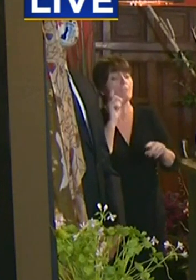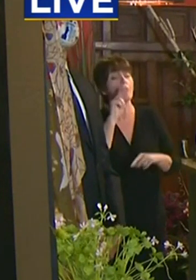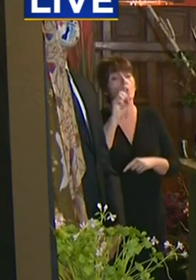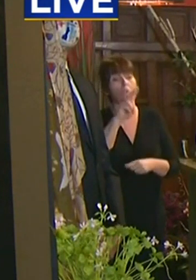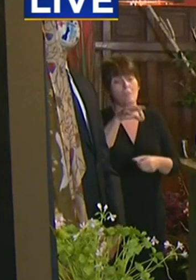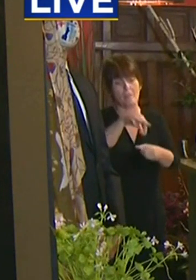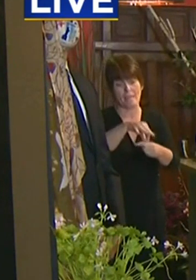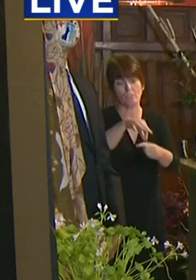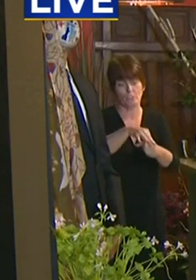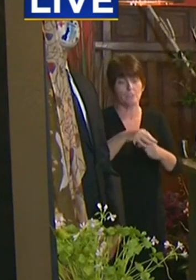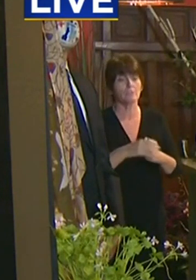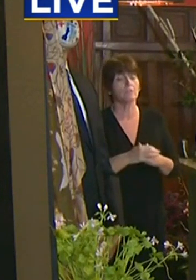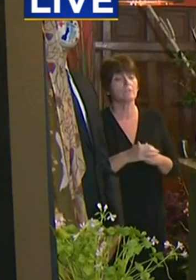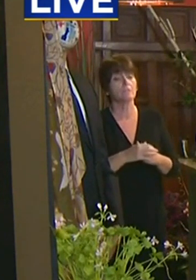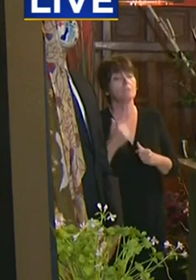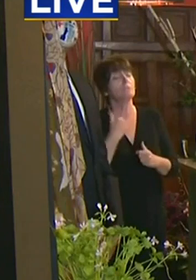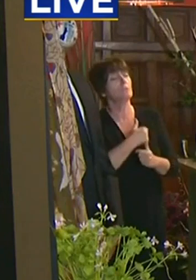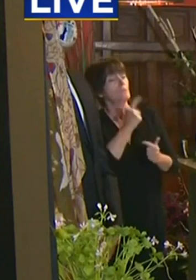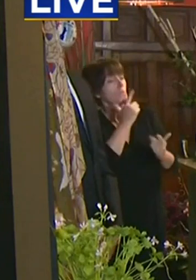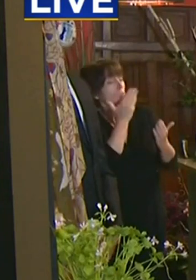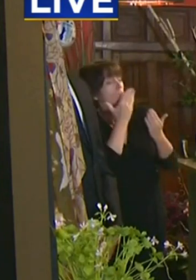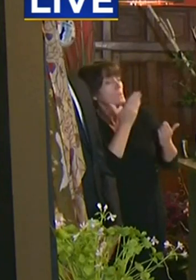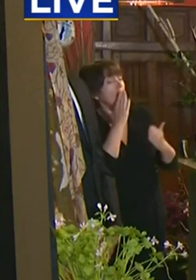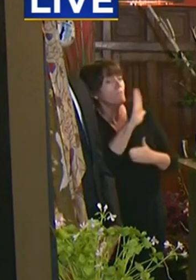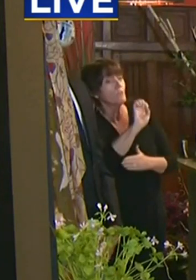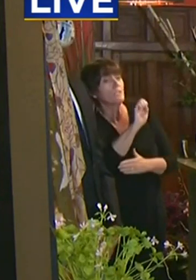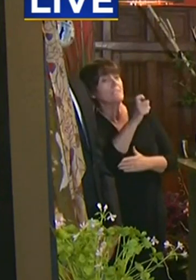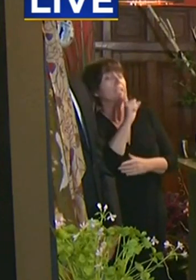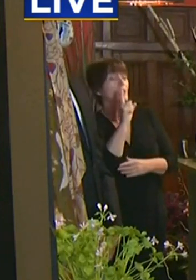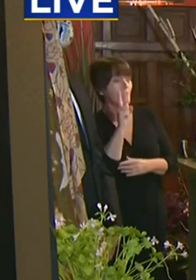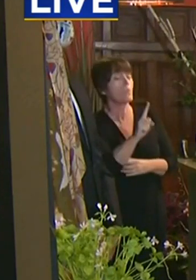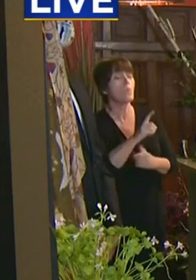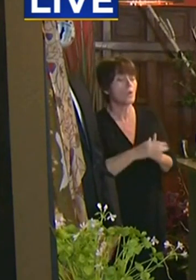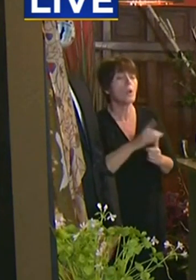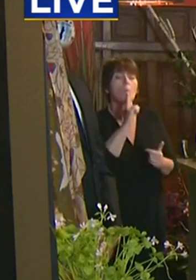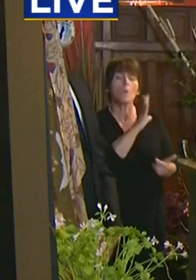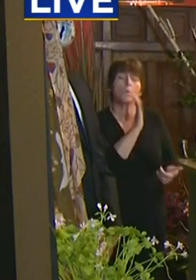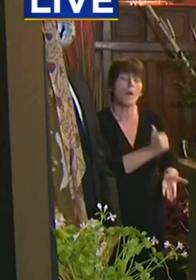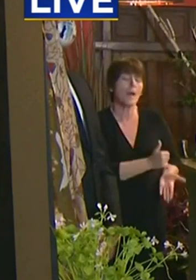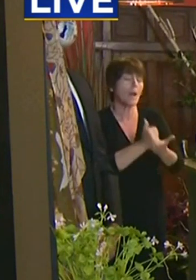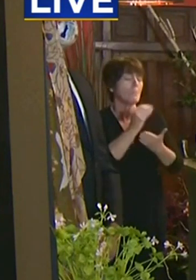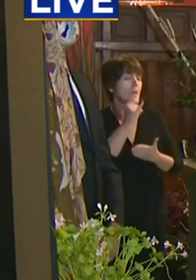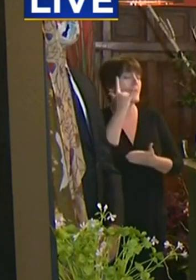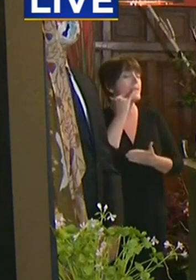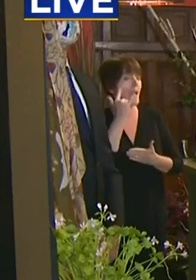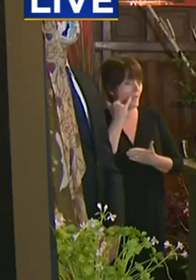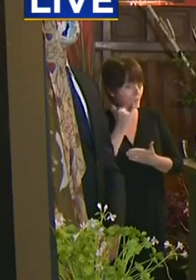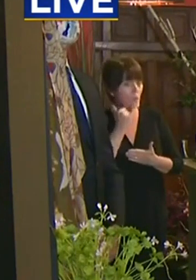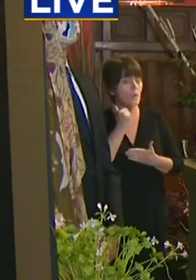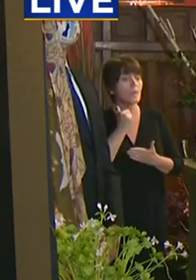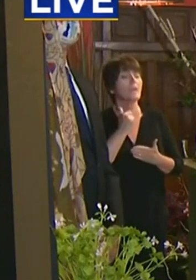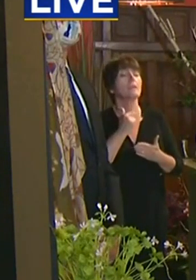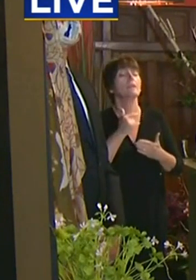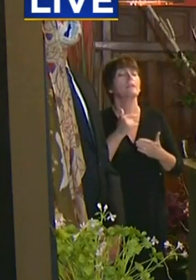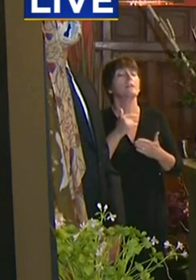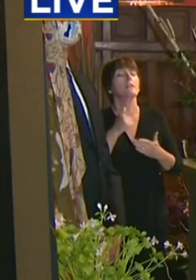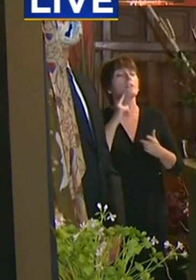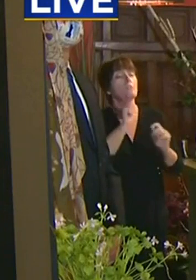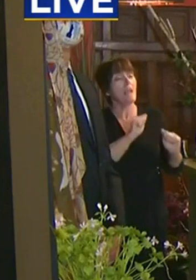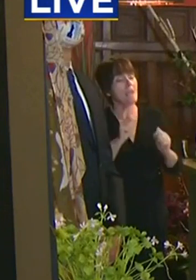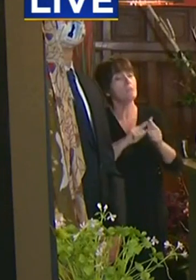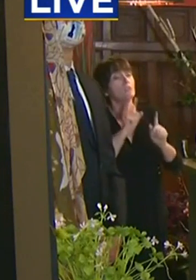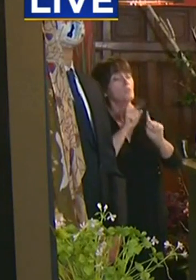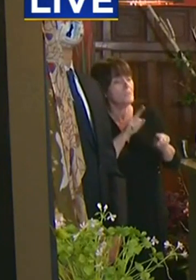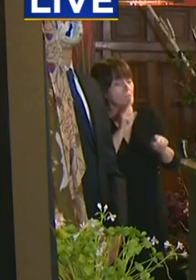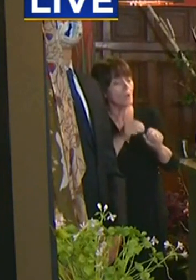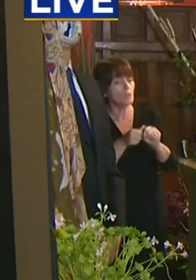elections, as you said. So thank you for the executive order that makes California the first state in the nation to respond